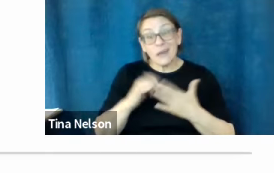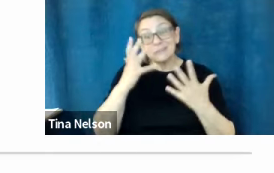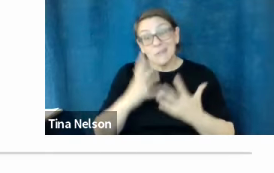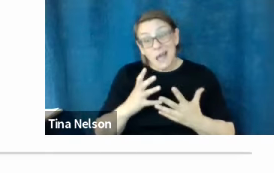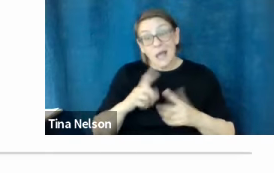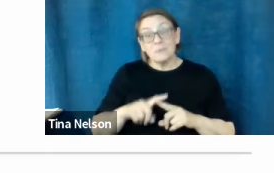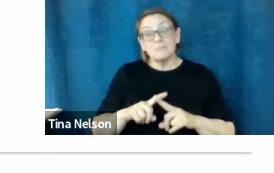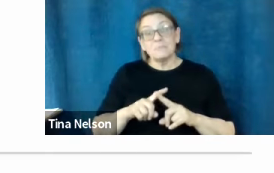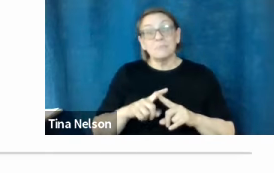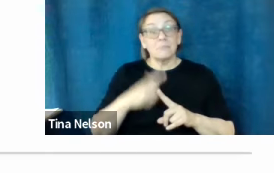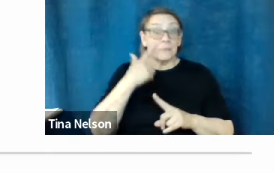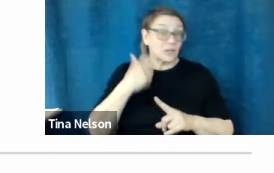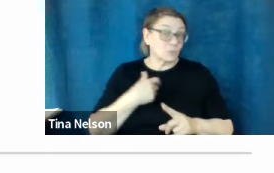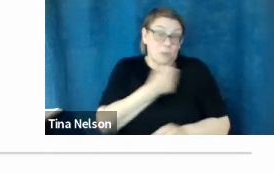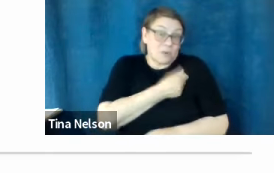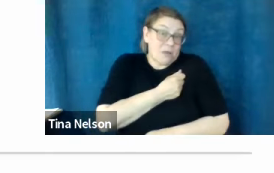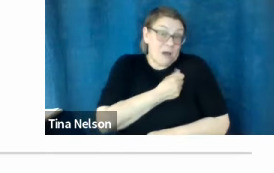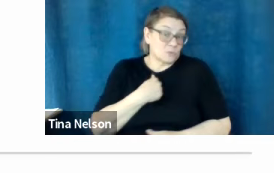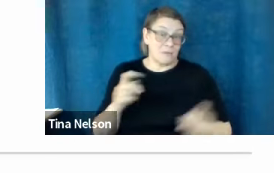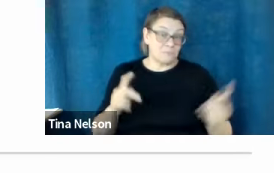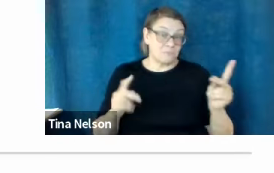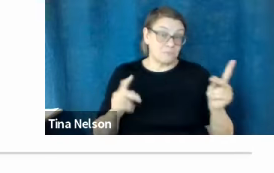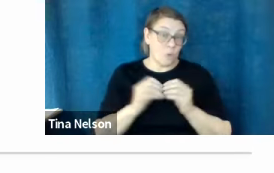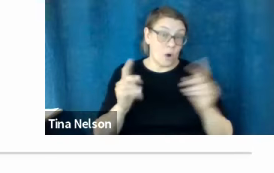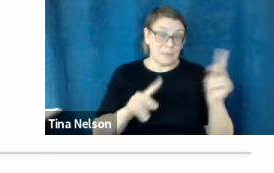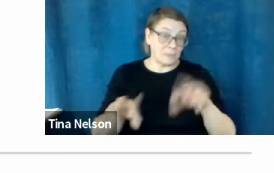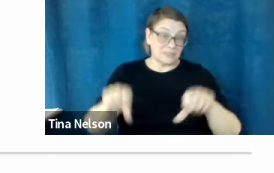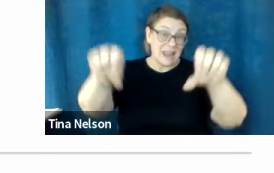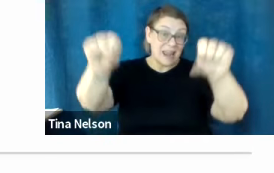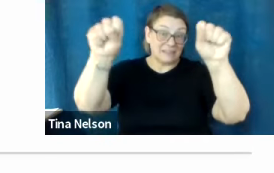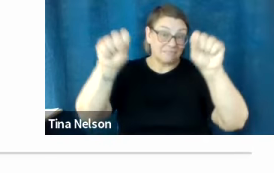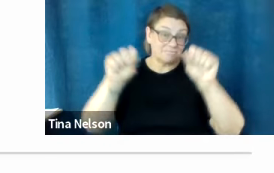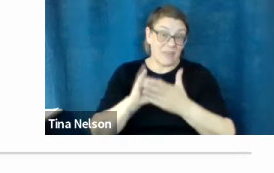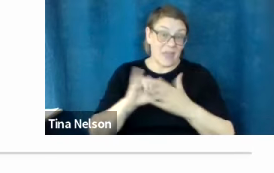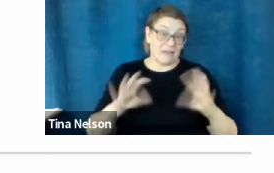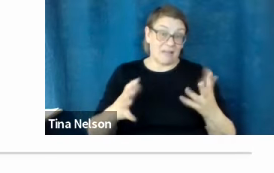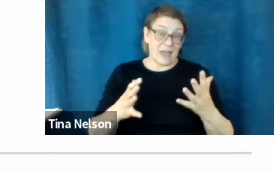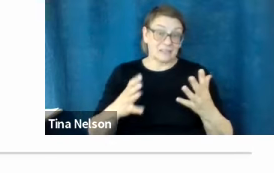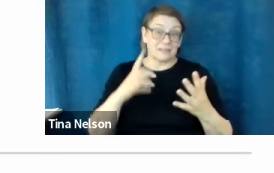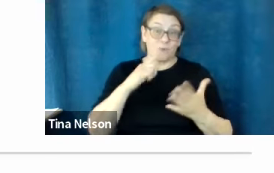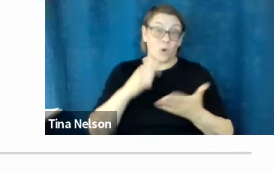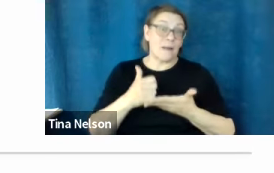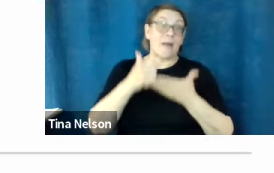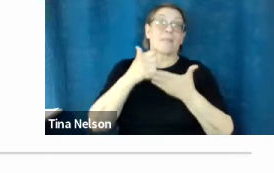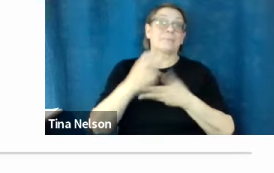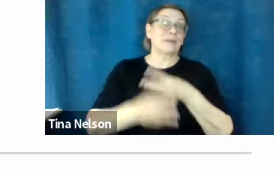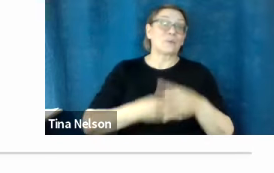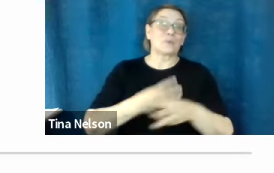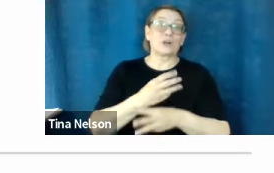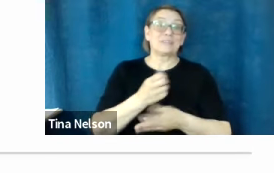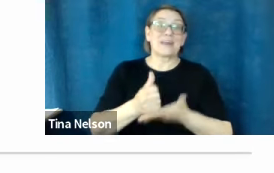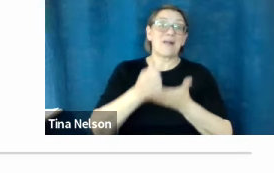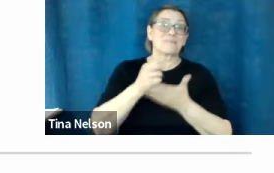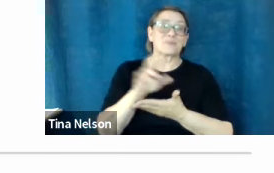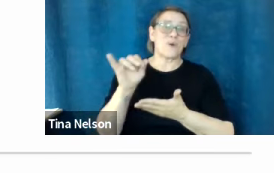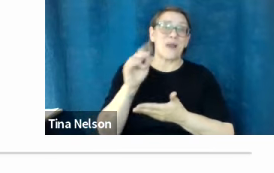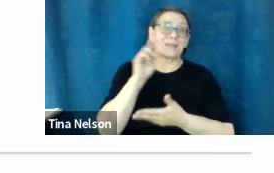because we would love to have more people take American Sign Language class for the sake of humanity and the sake of our Rhode Island deaf community.